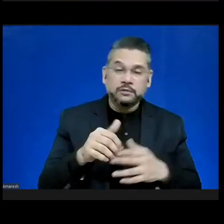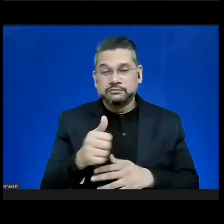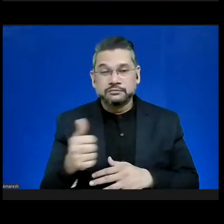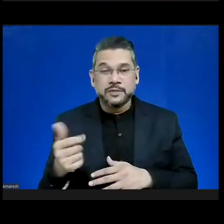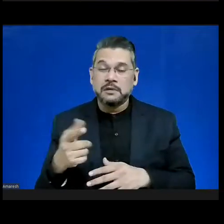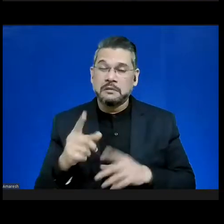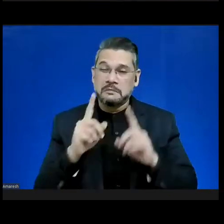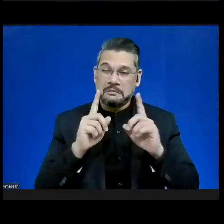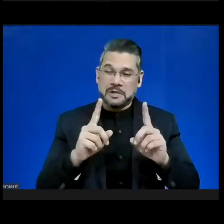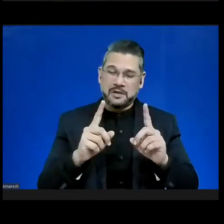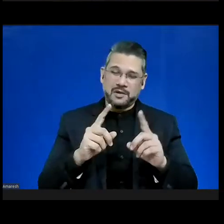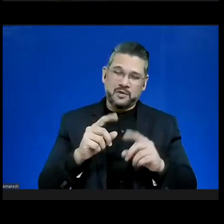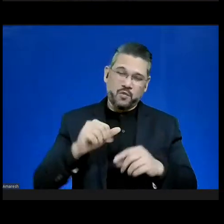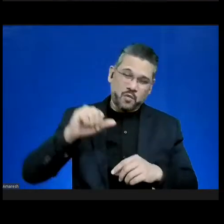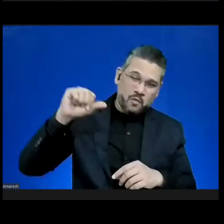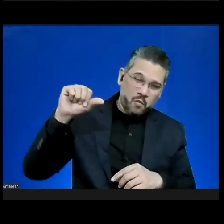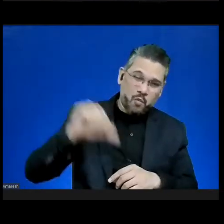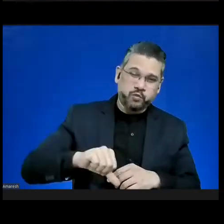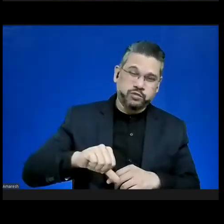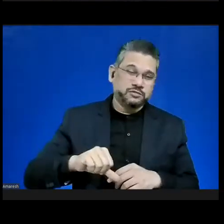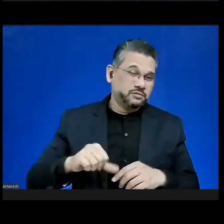you can use is